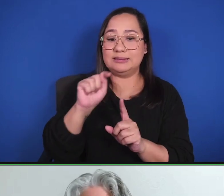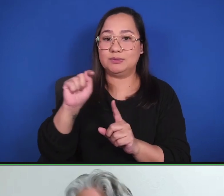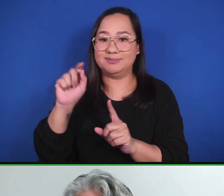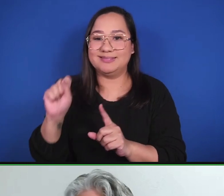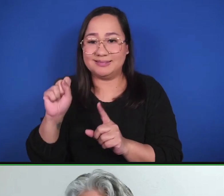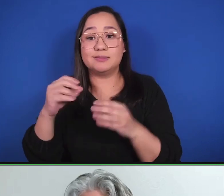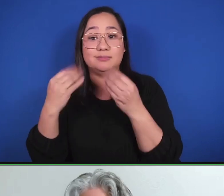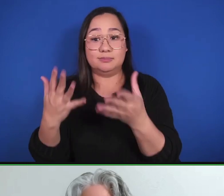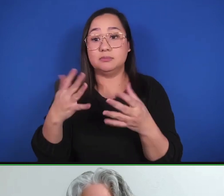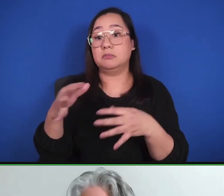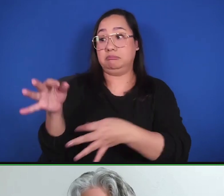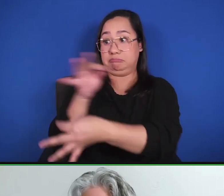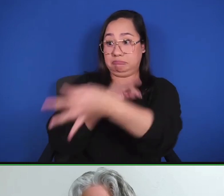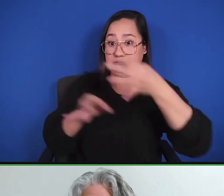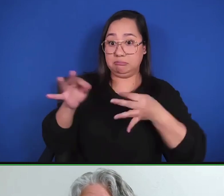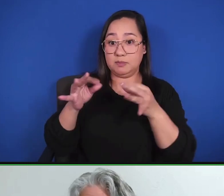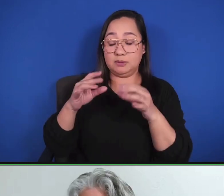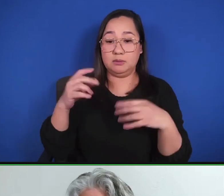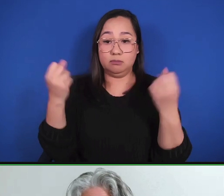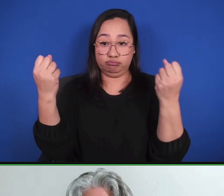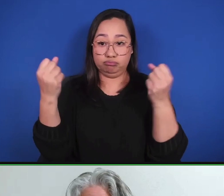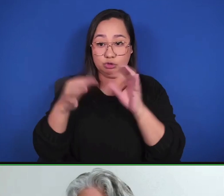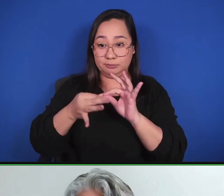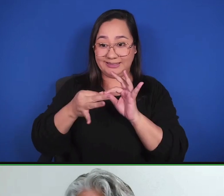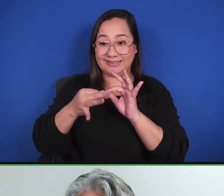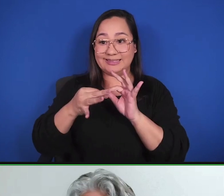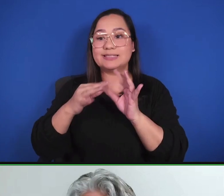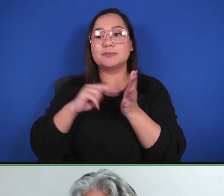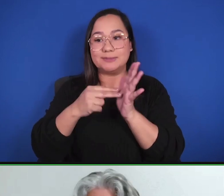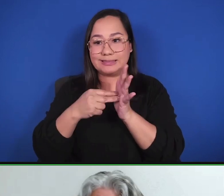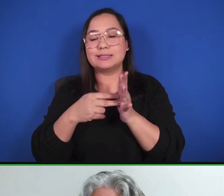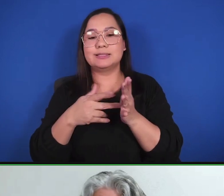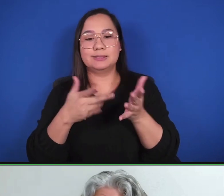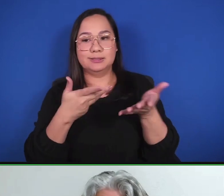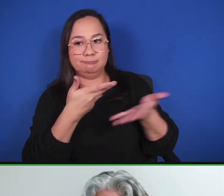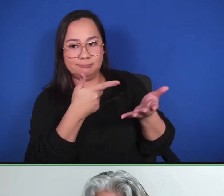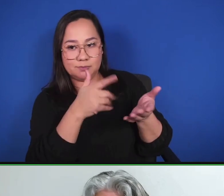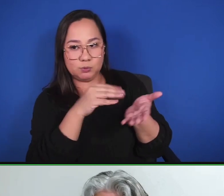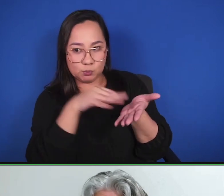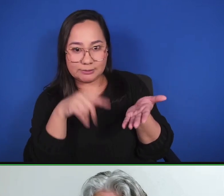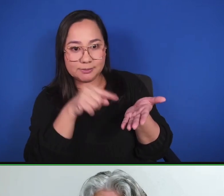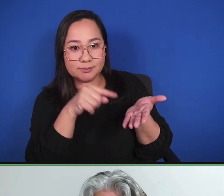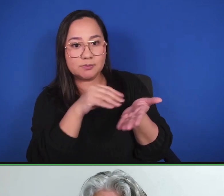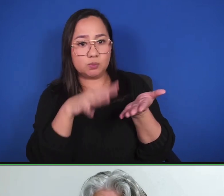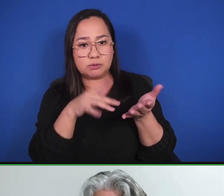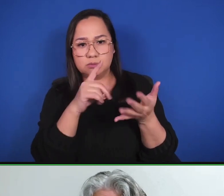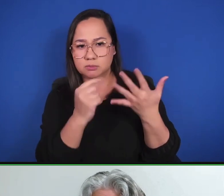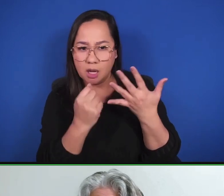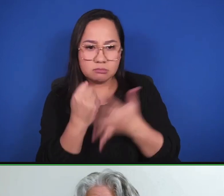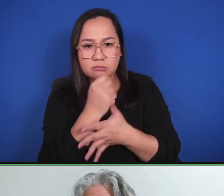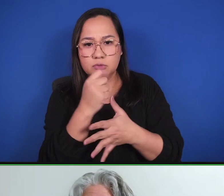goes back to the student again. The student's choice should always be the primary consideration related to the accommodations that are